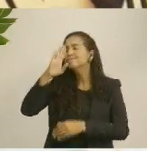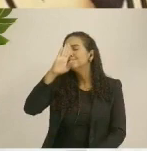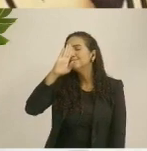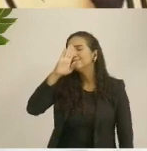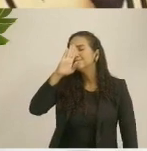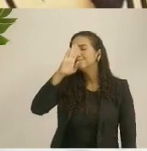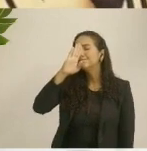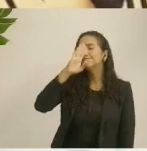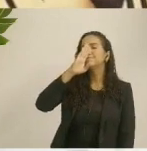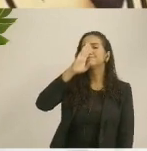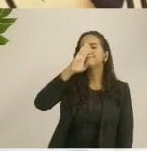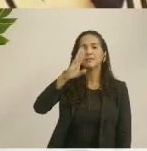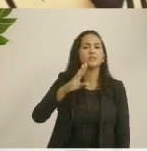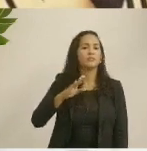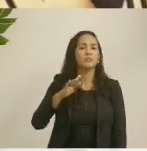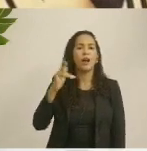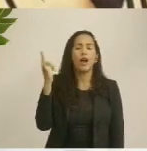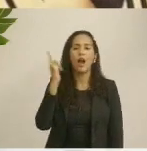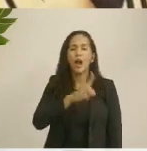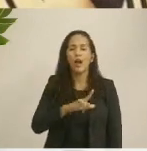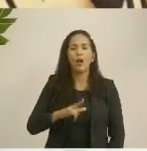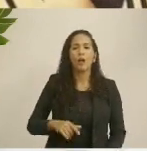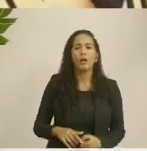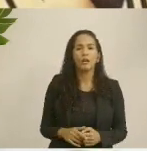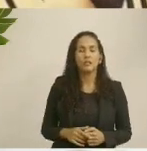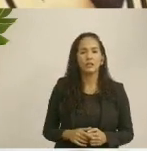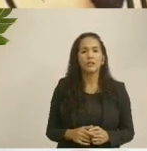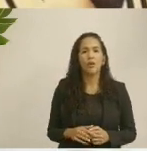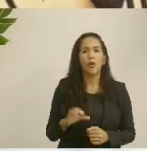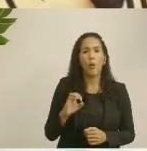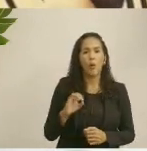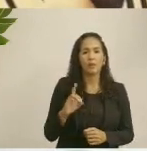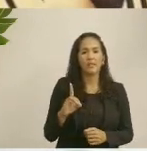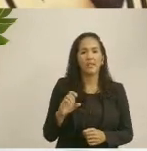SDG 3, Health for All,